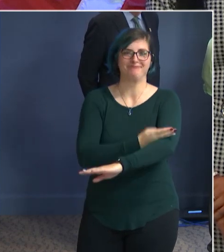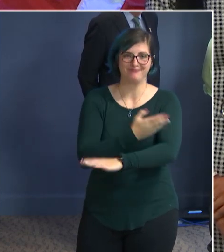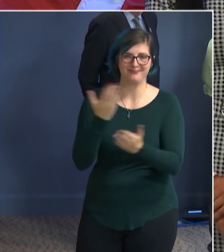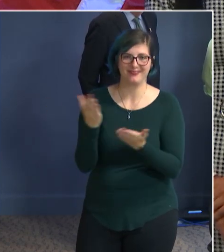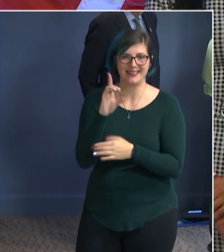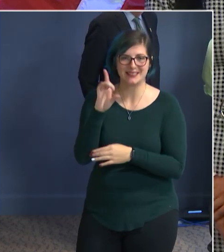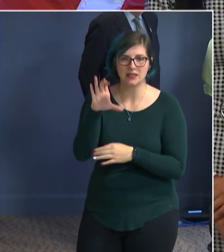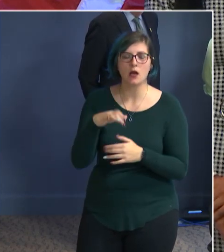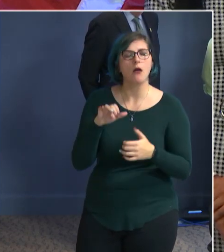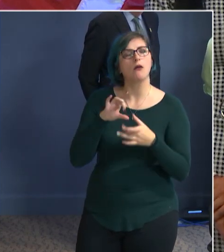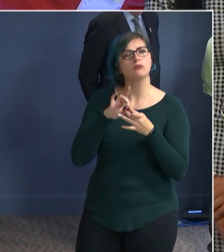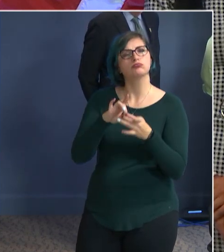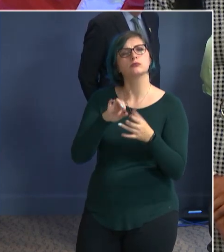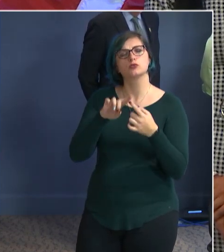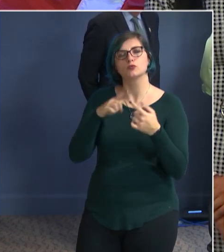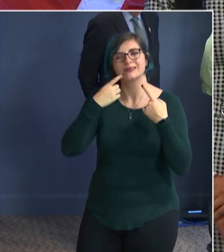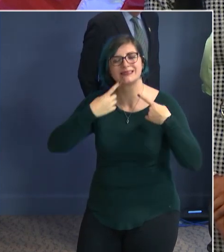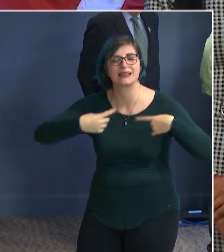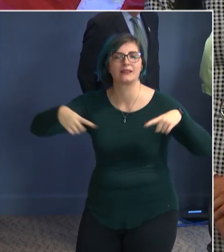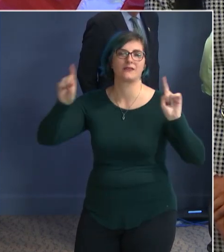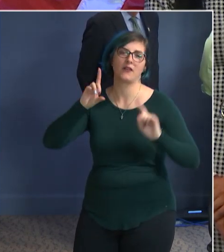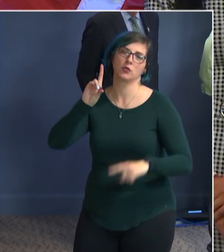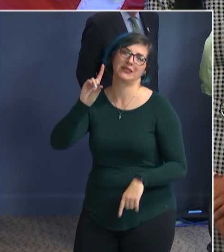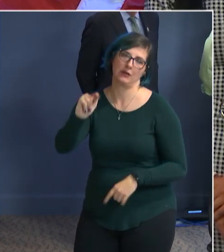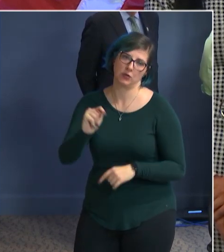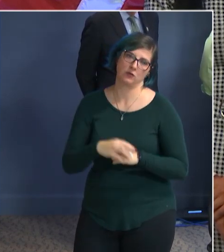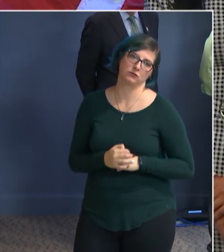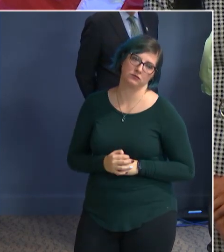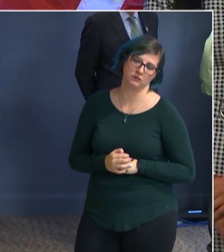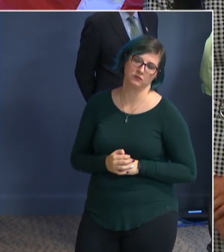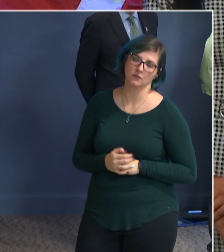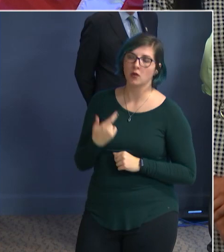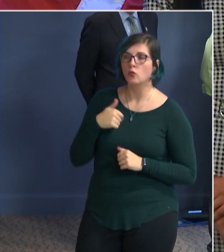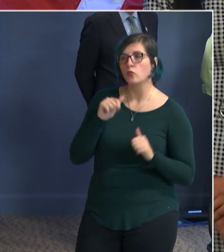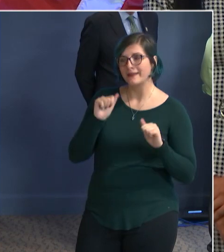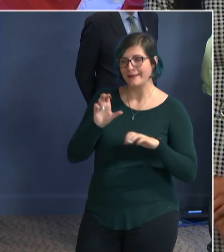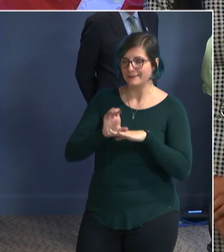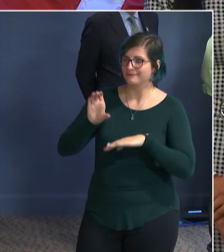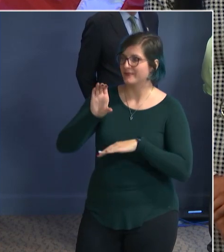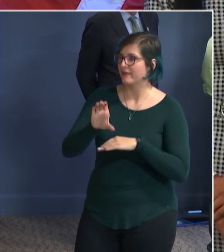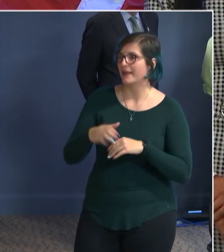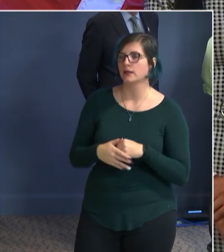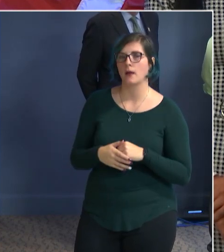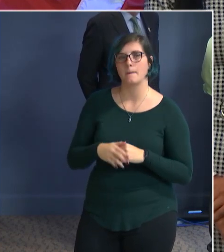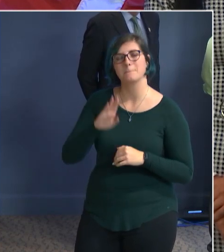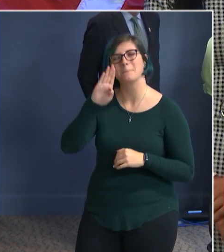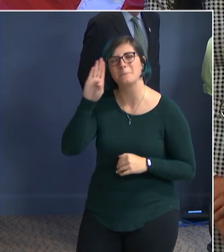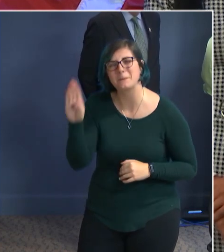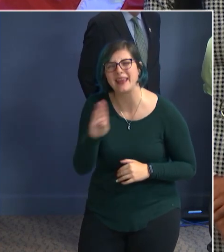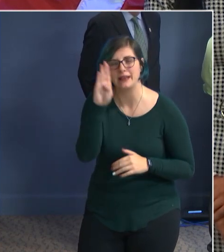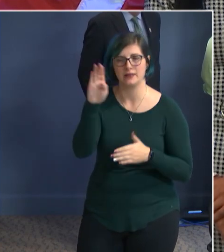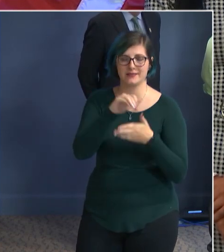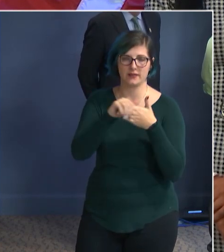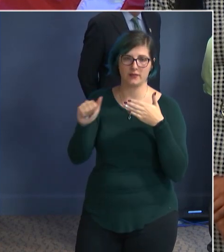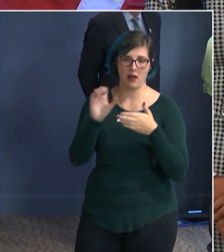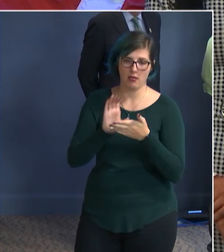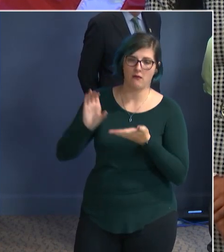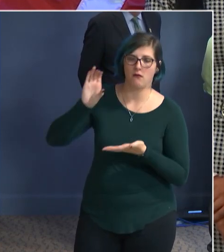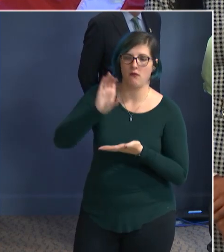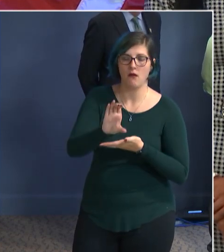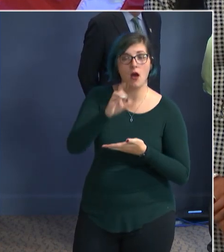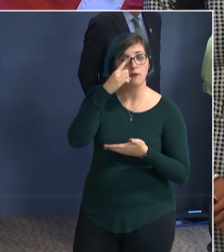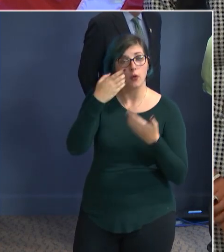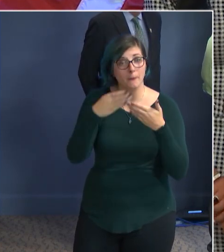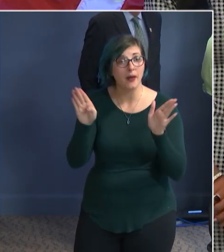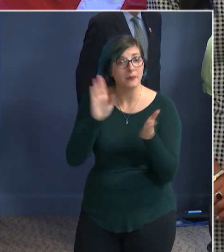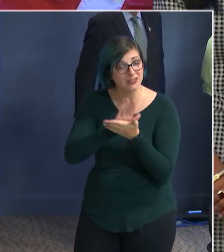a successful downtown. We've been able to invest, for example, billions of dollars into public schools.